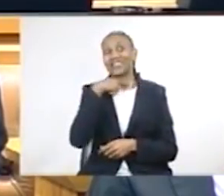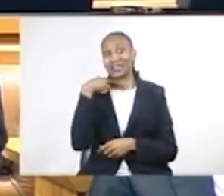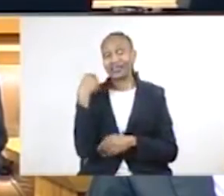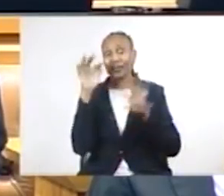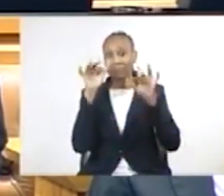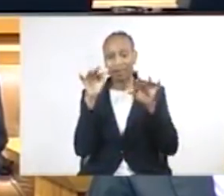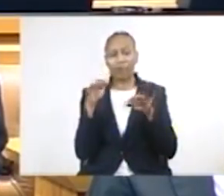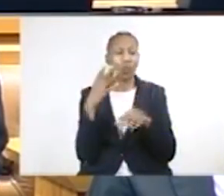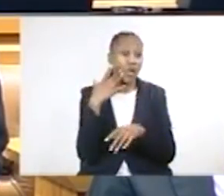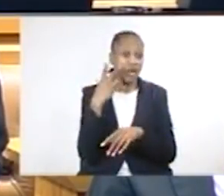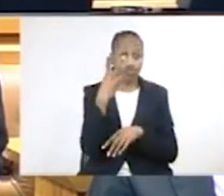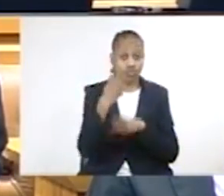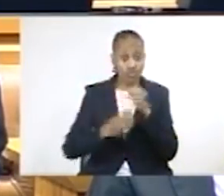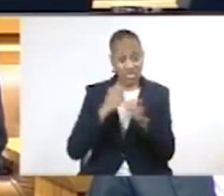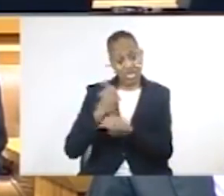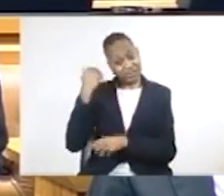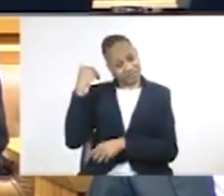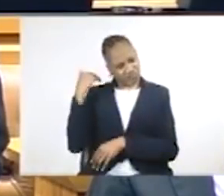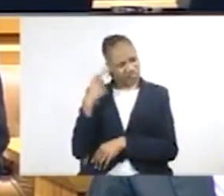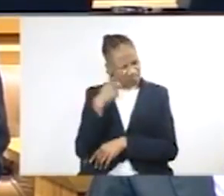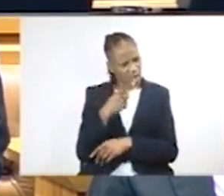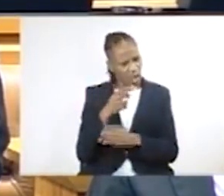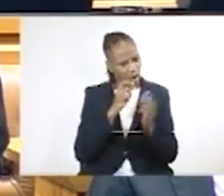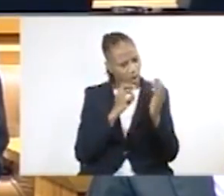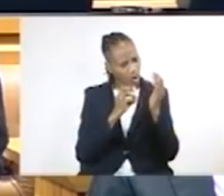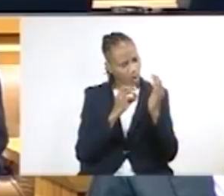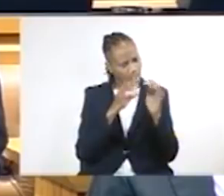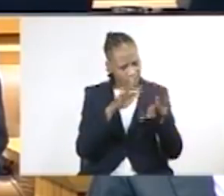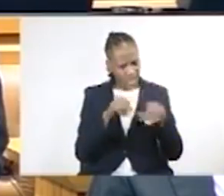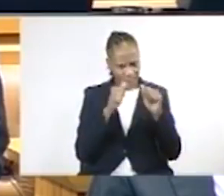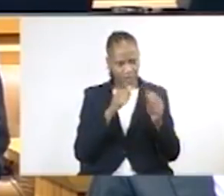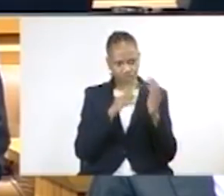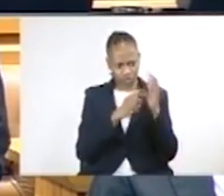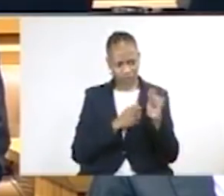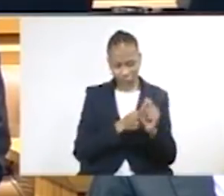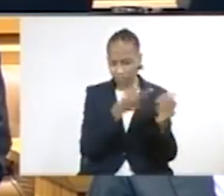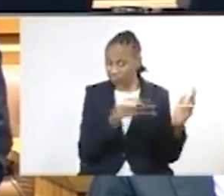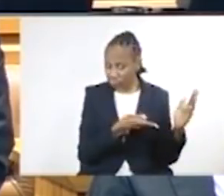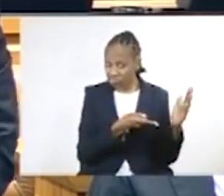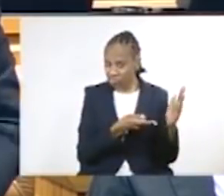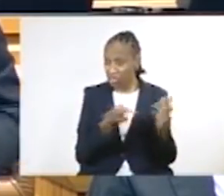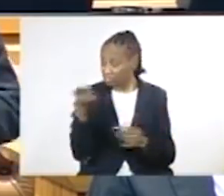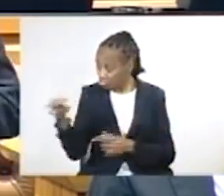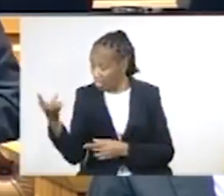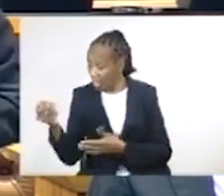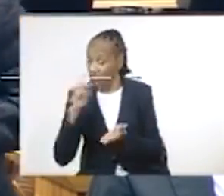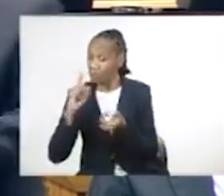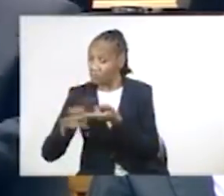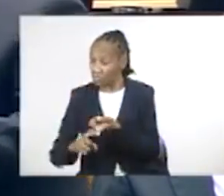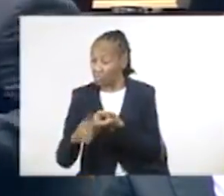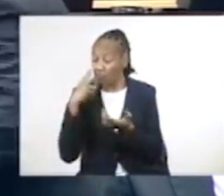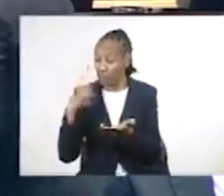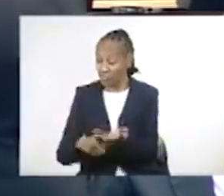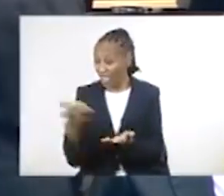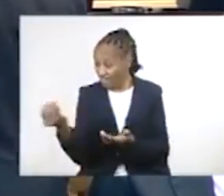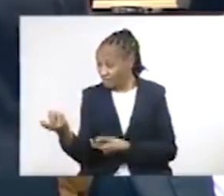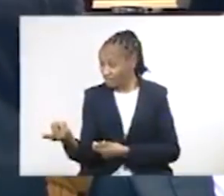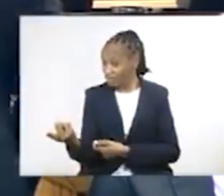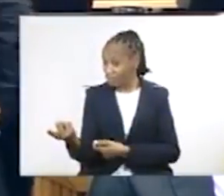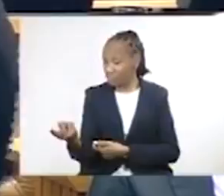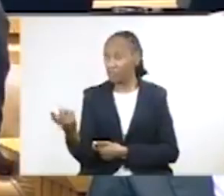the auditing of the financial books. Chairperson, on a point of order here, the Speaker said the ANC